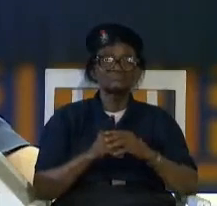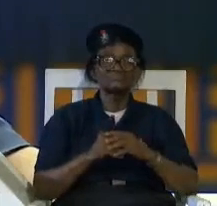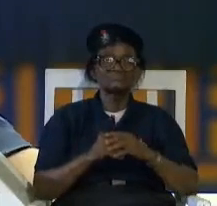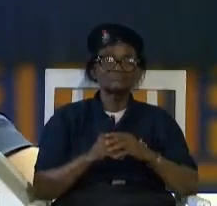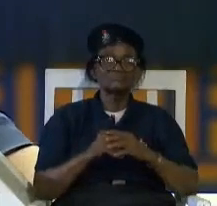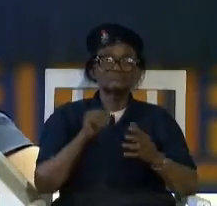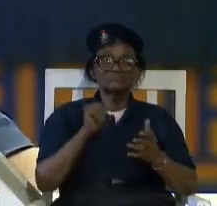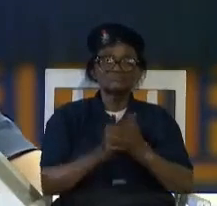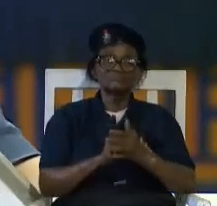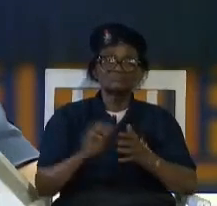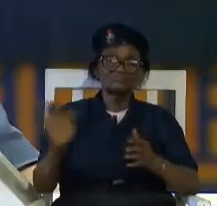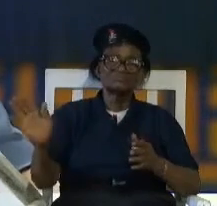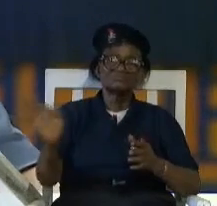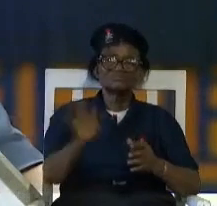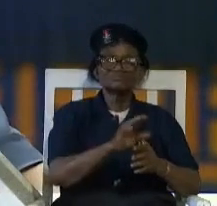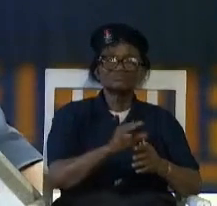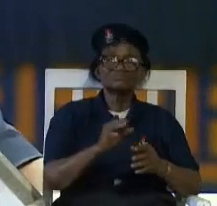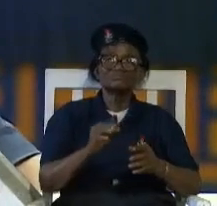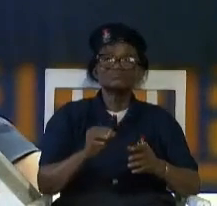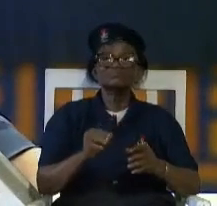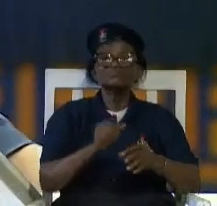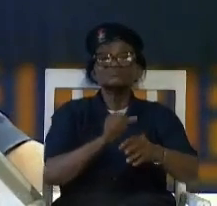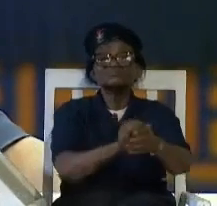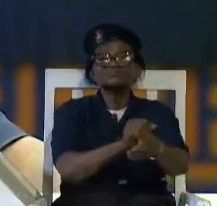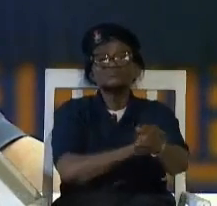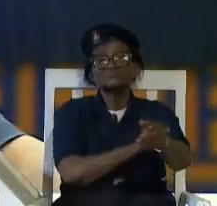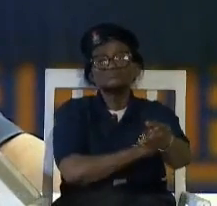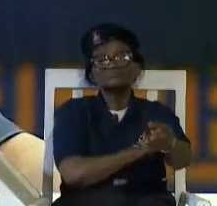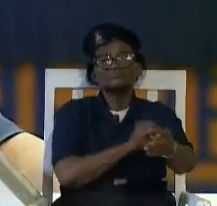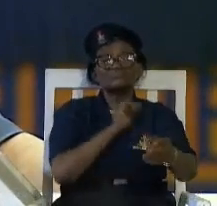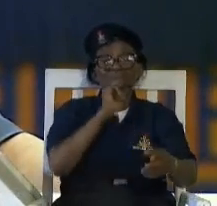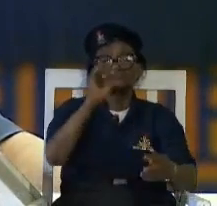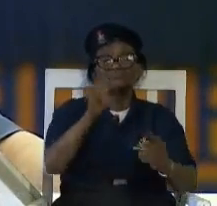that your standard is too high.